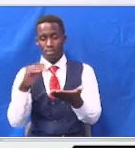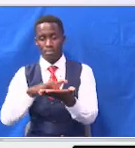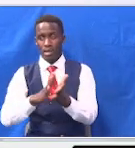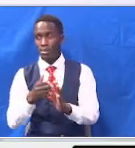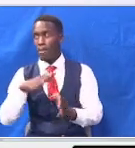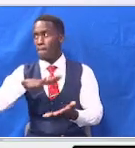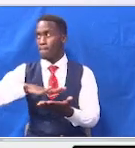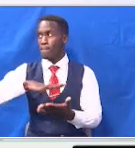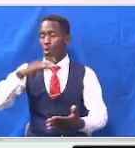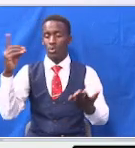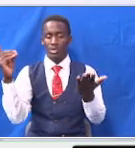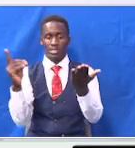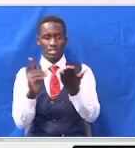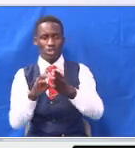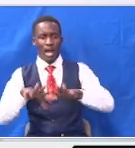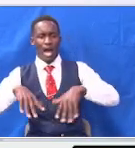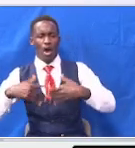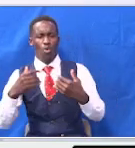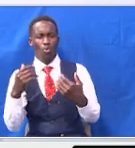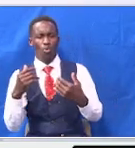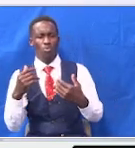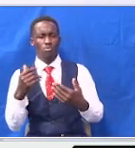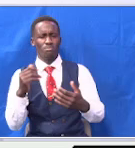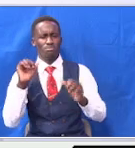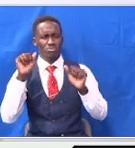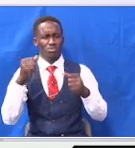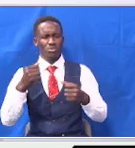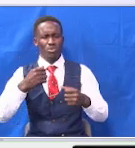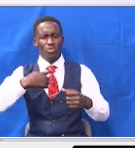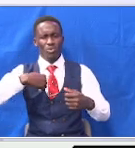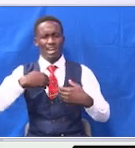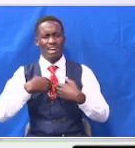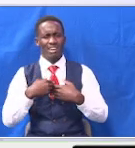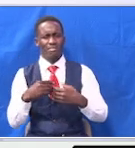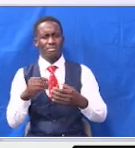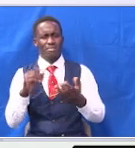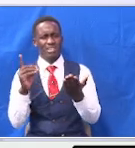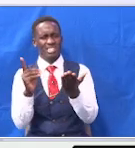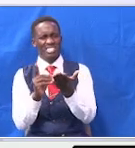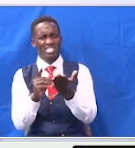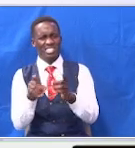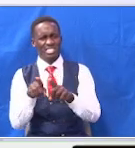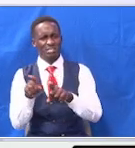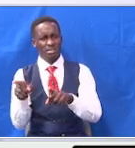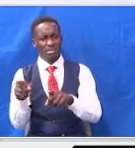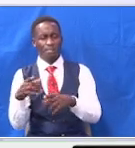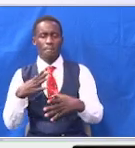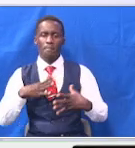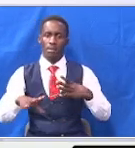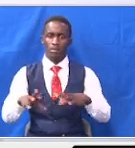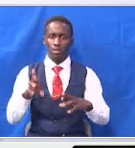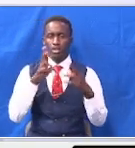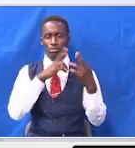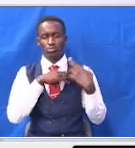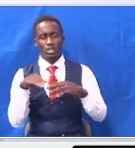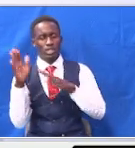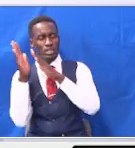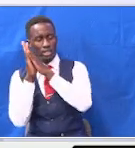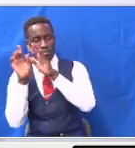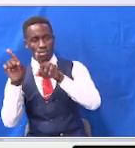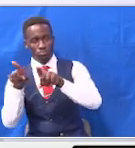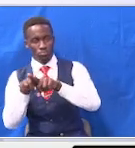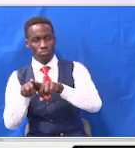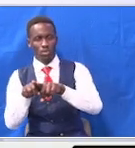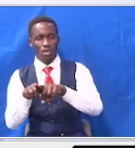digitization. How come we do not have that communication from KWIS themselves? Exactly. People are sleeping on the job. More than ordinary civil